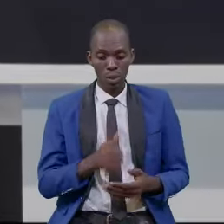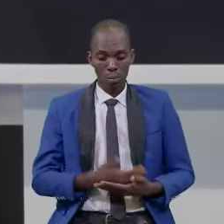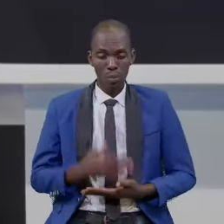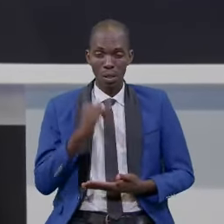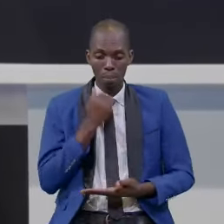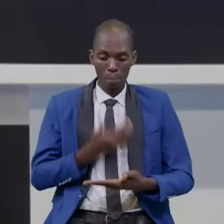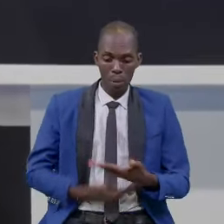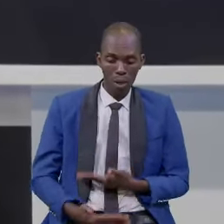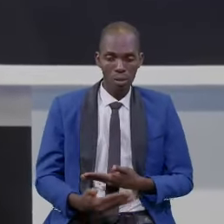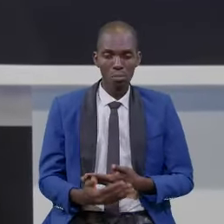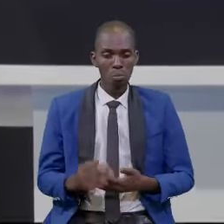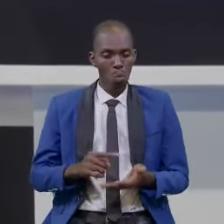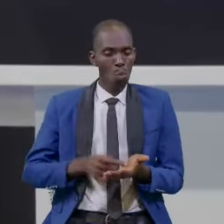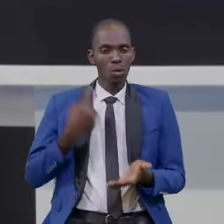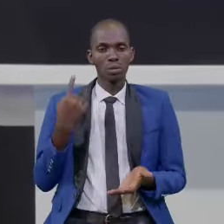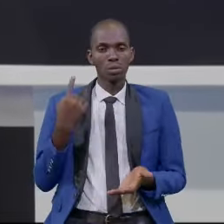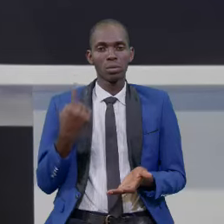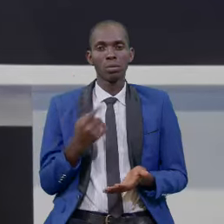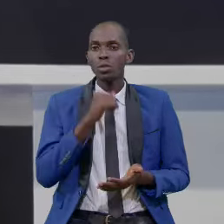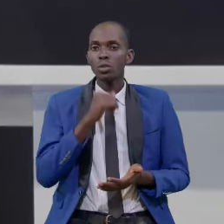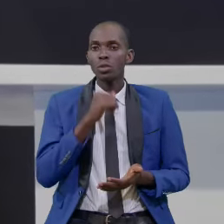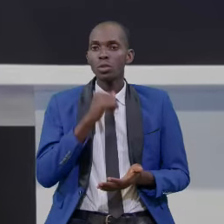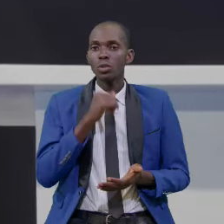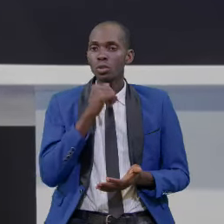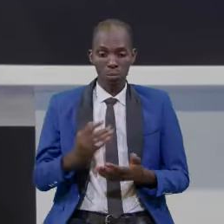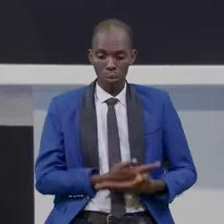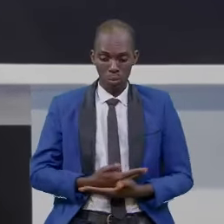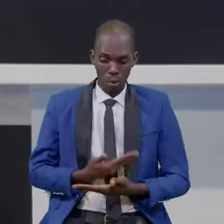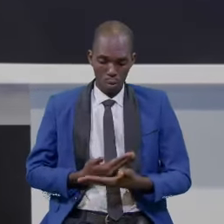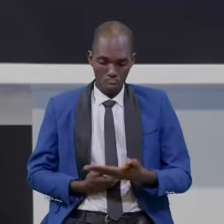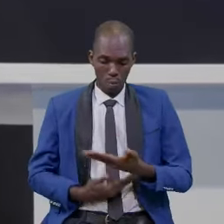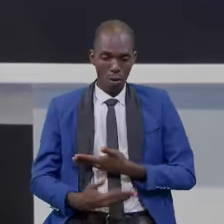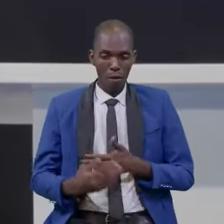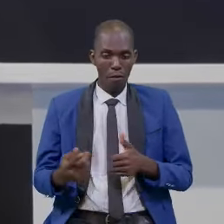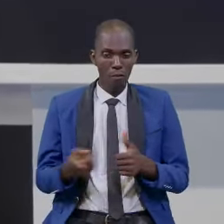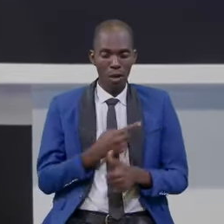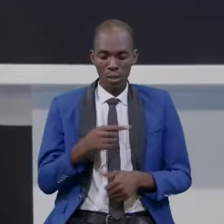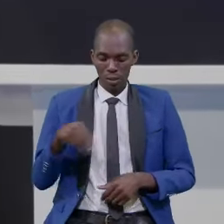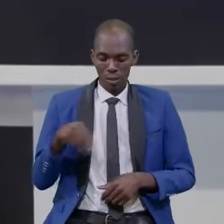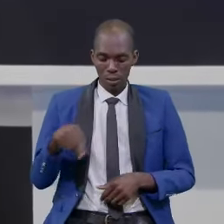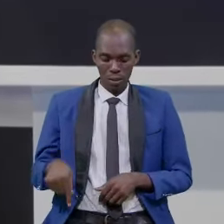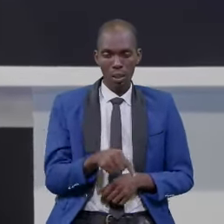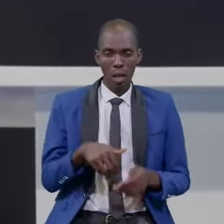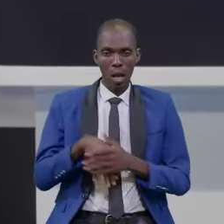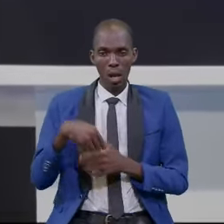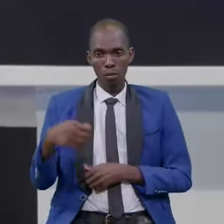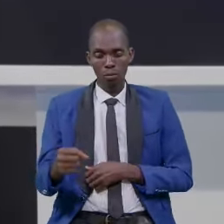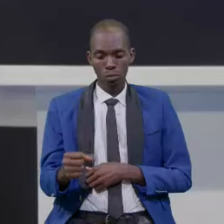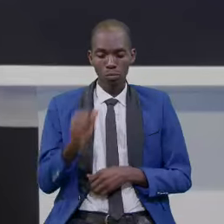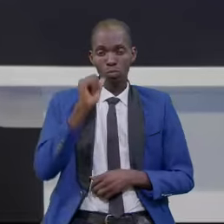today the leg comes out, tomorrow another part comes out, and